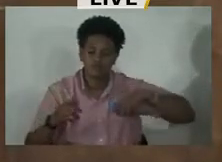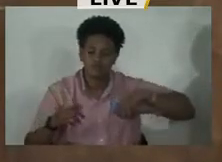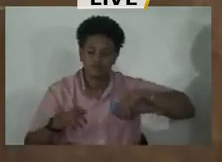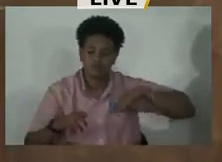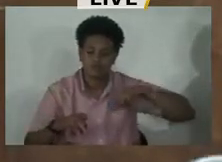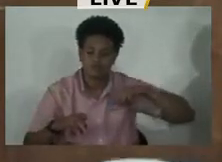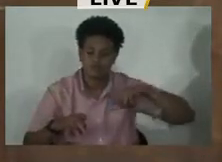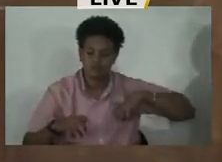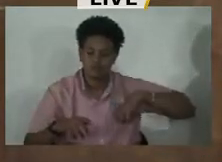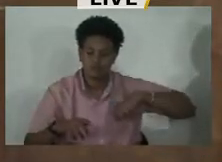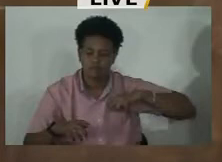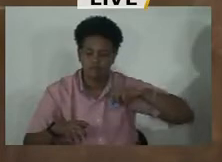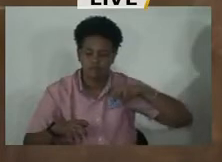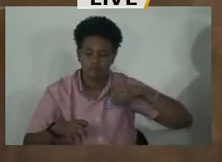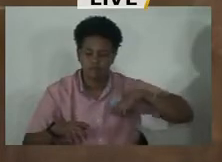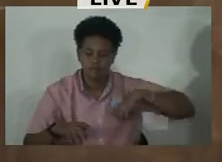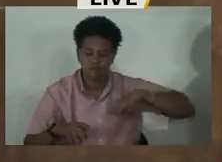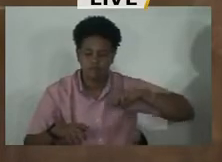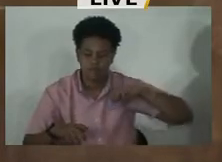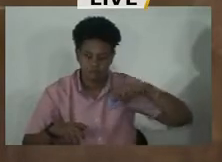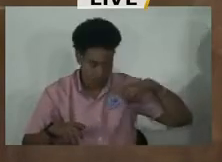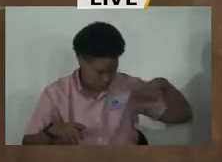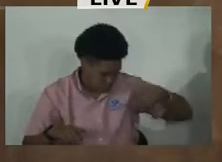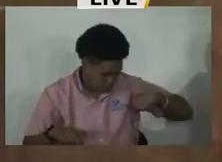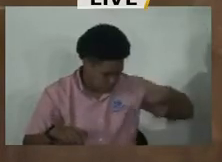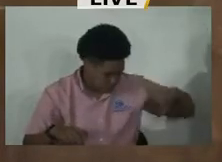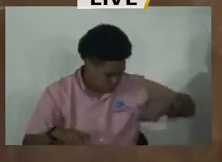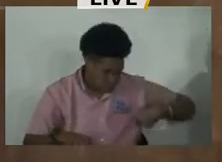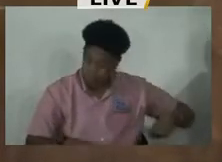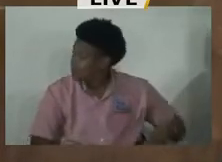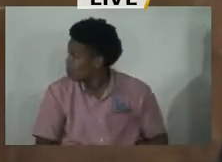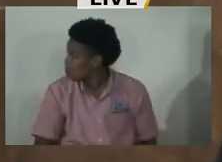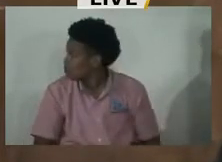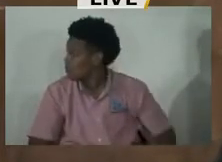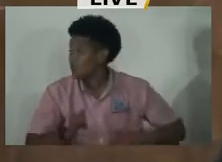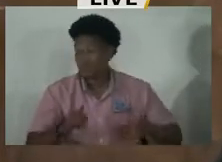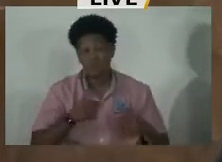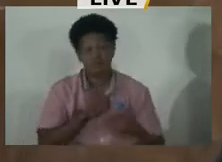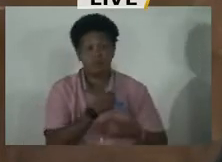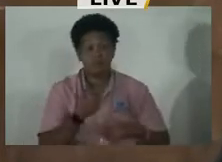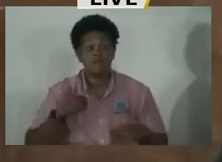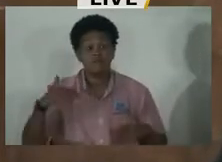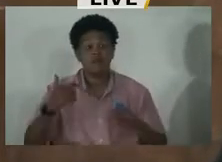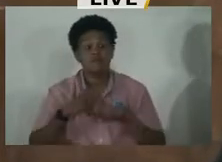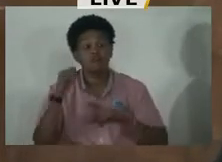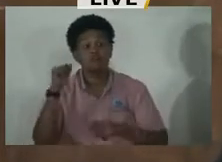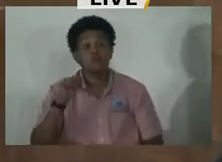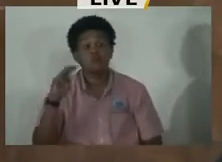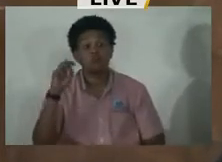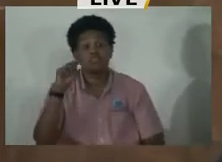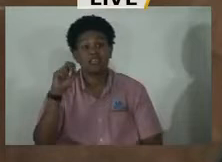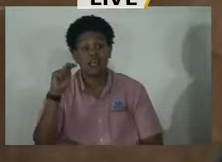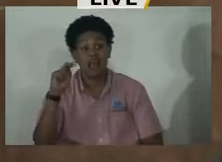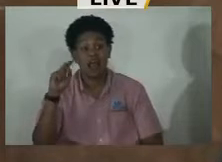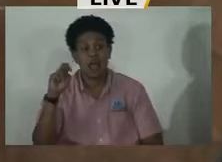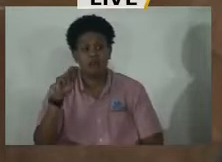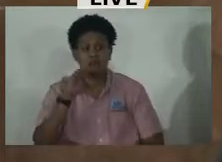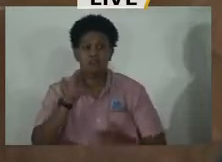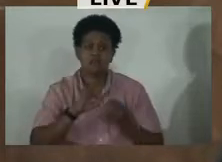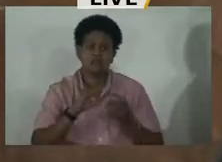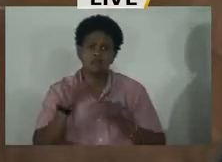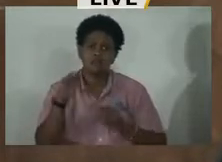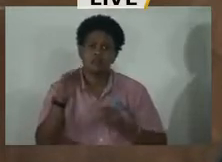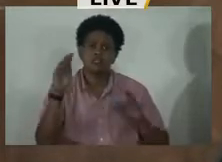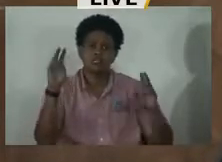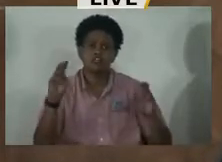adverted to by my colleague, the Member of Parliament for South West St. Andrew, is the issue